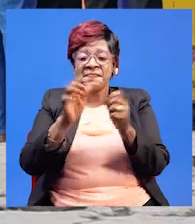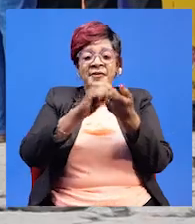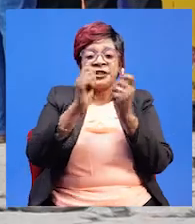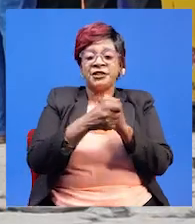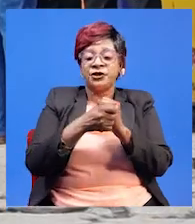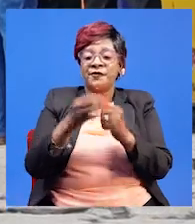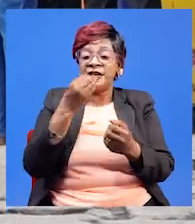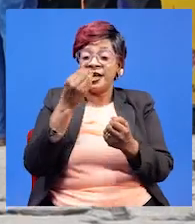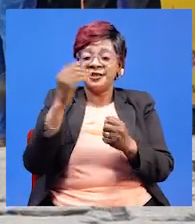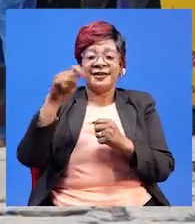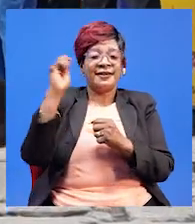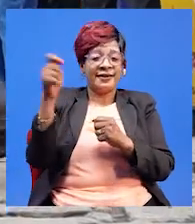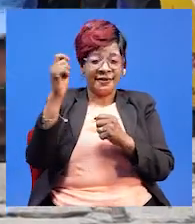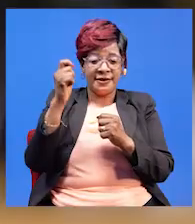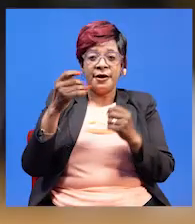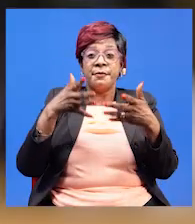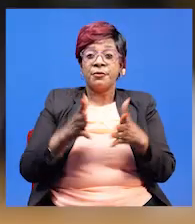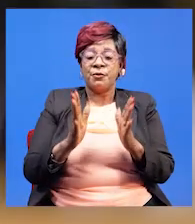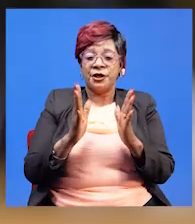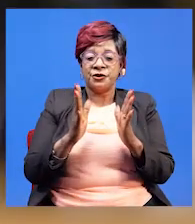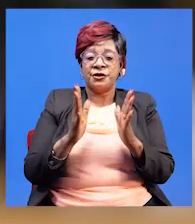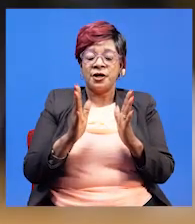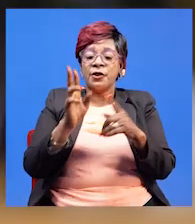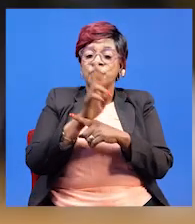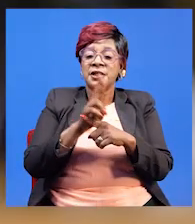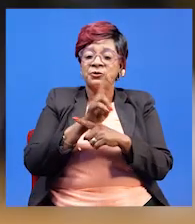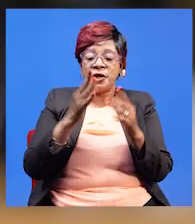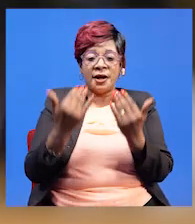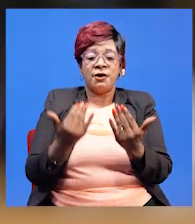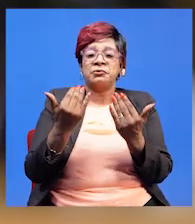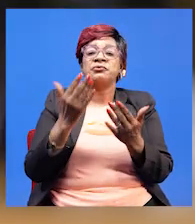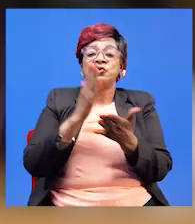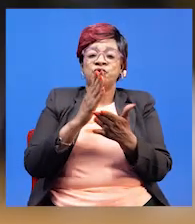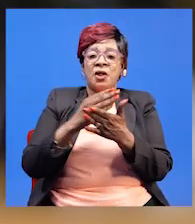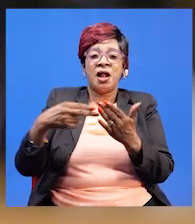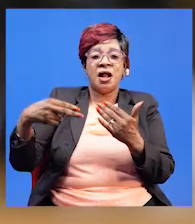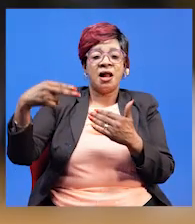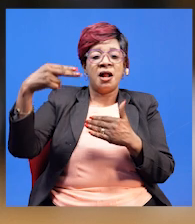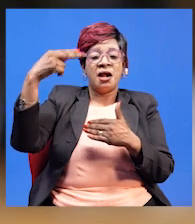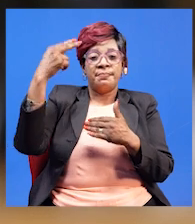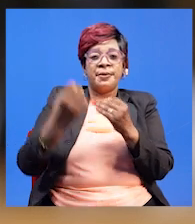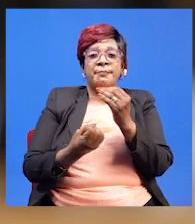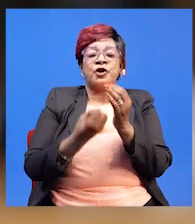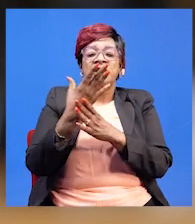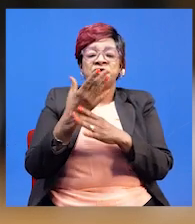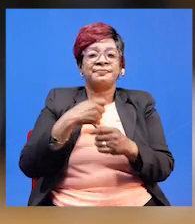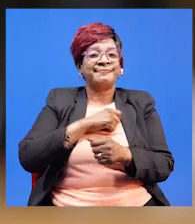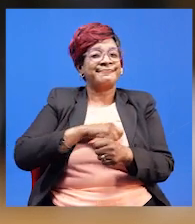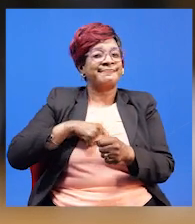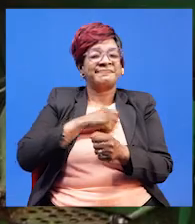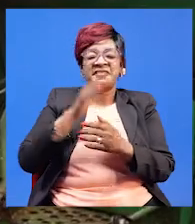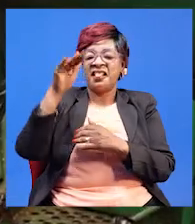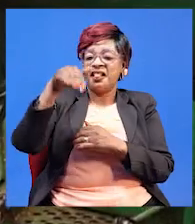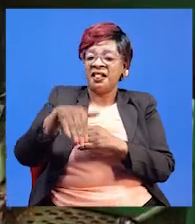diets in the Kenyan population, the consumption has really gone up, and the production, unfortunately, has